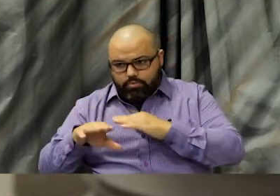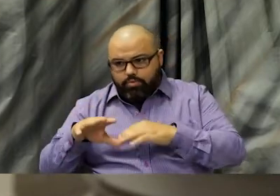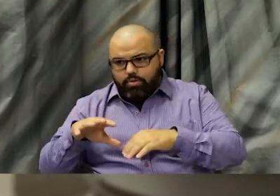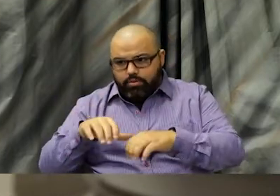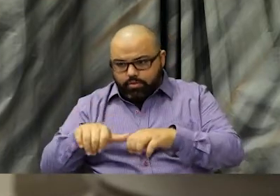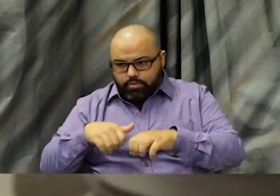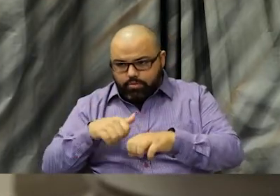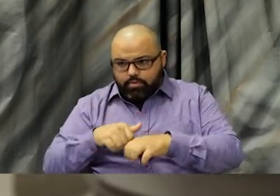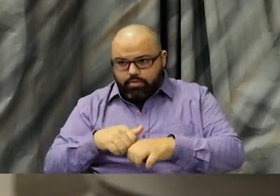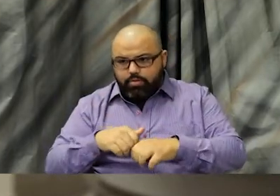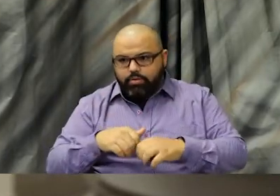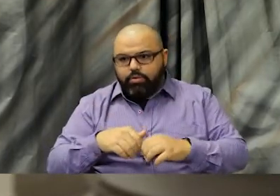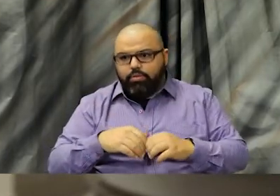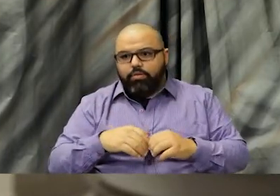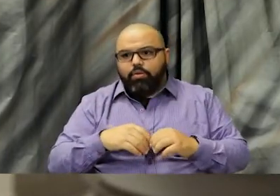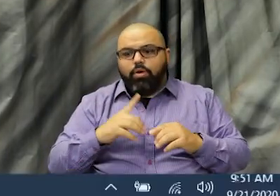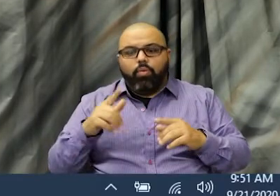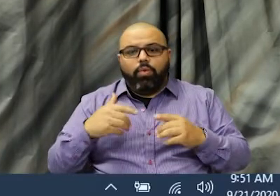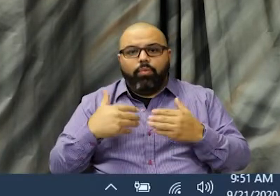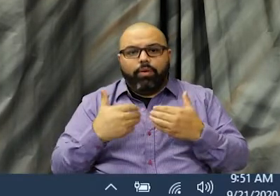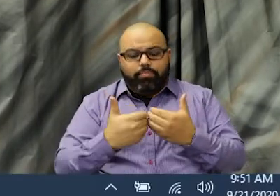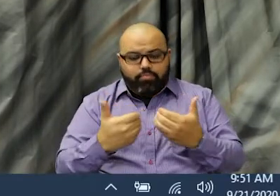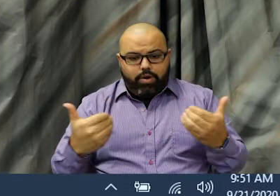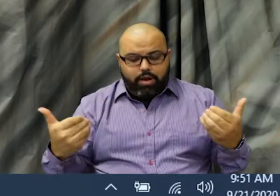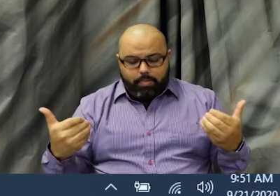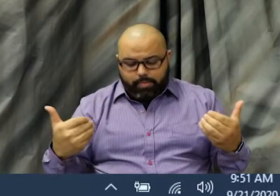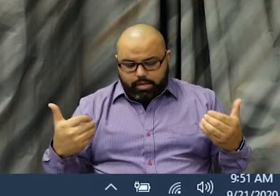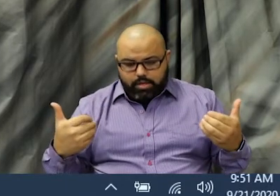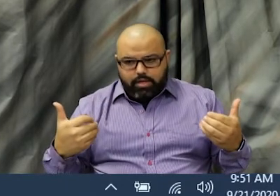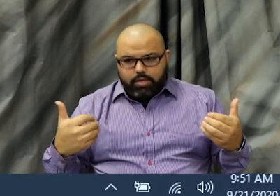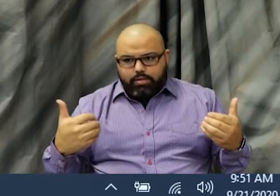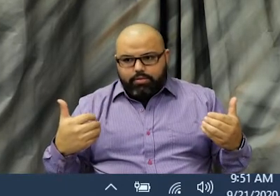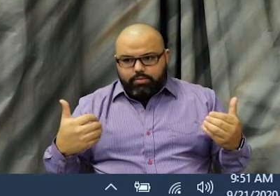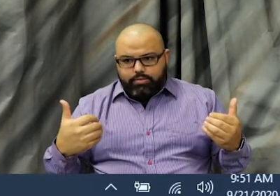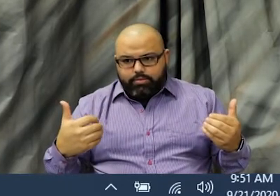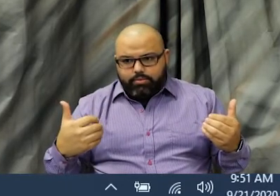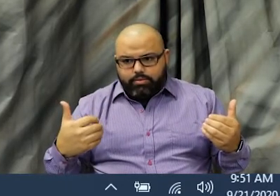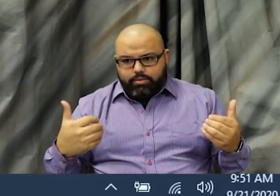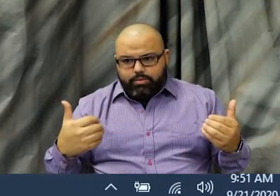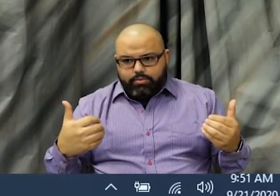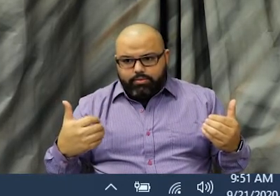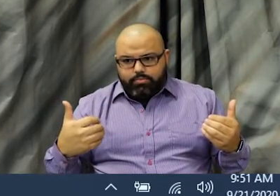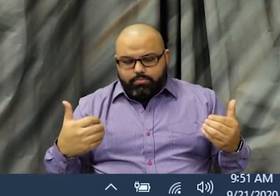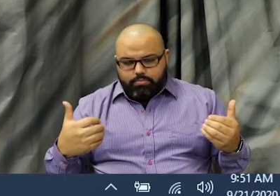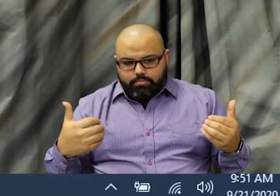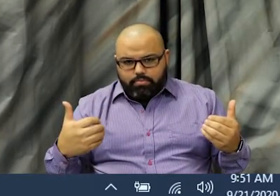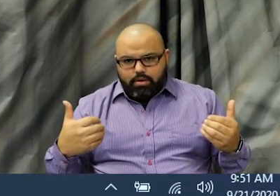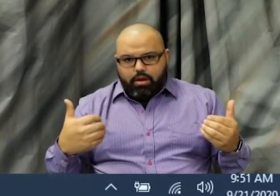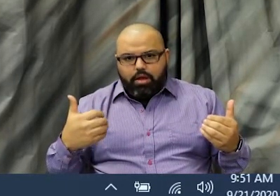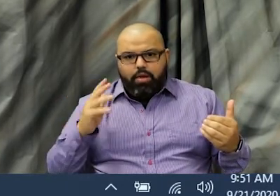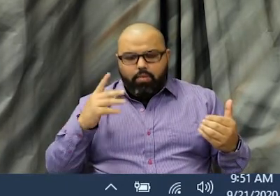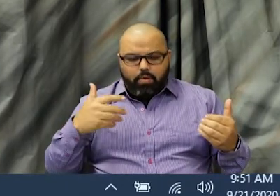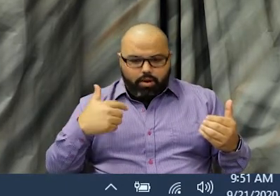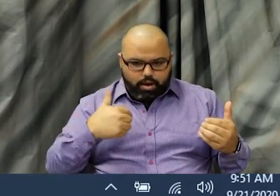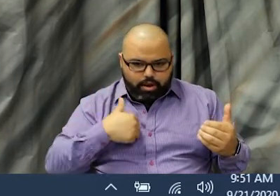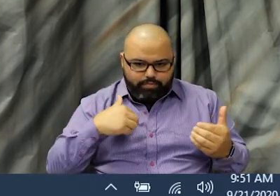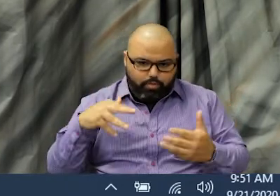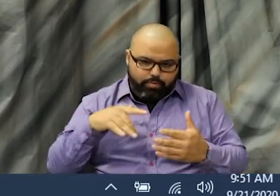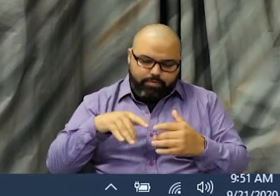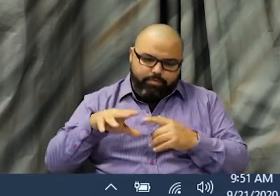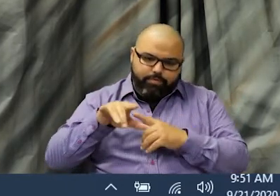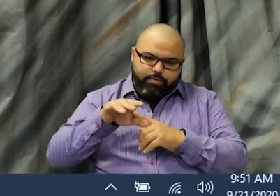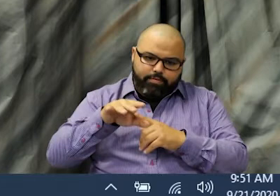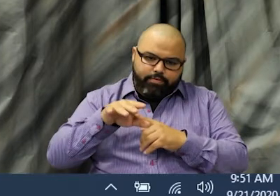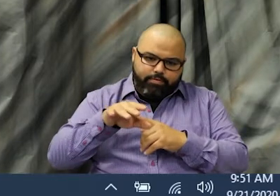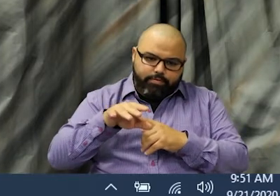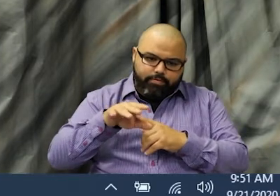assignment. So after we break up, I would have the review video